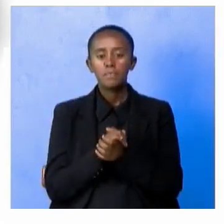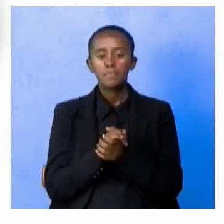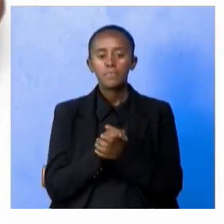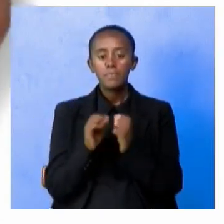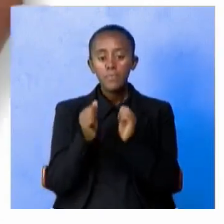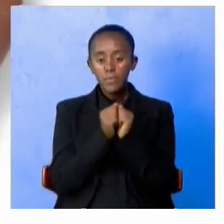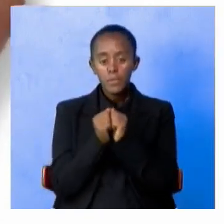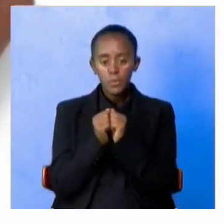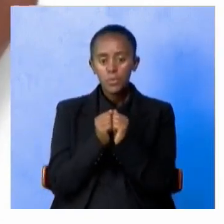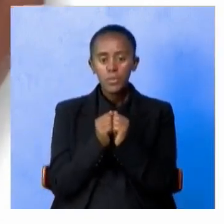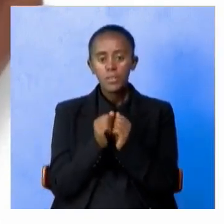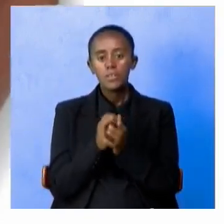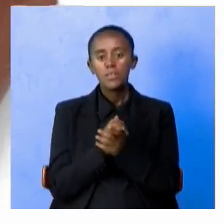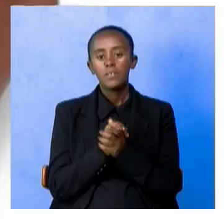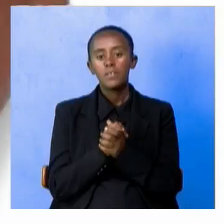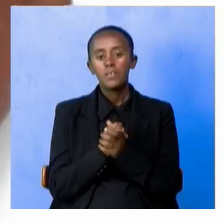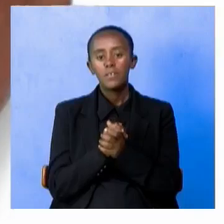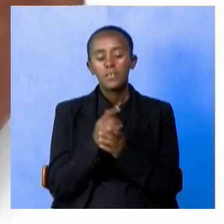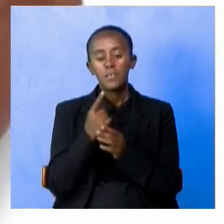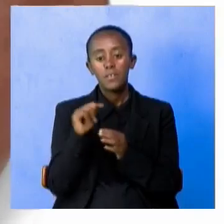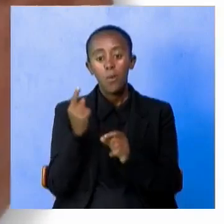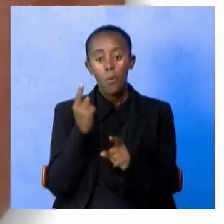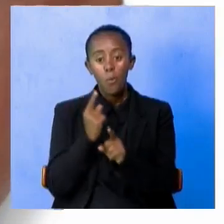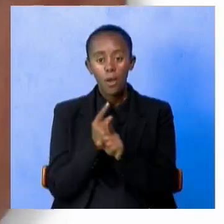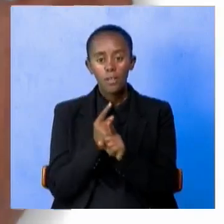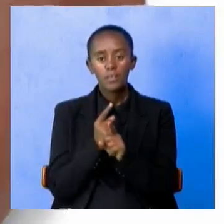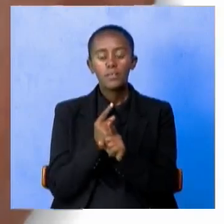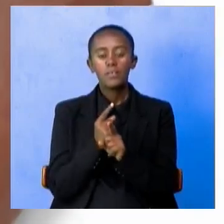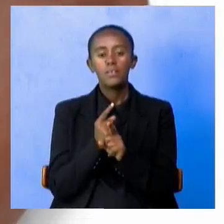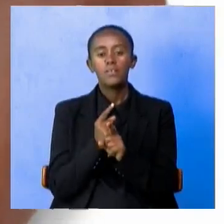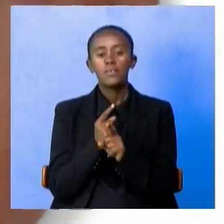with the correct